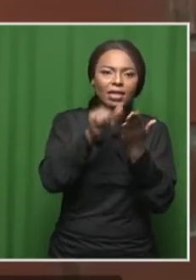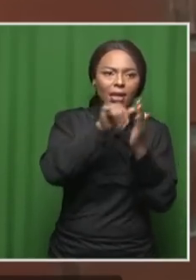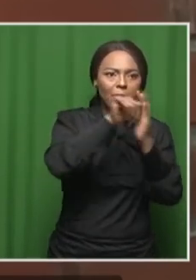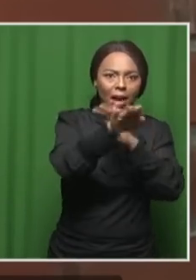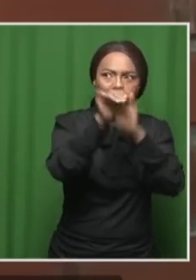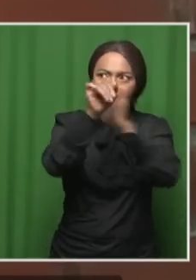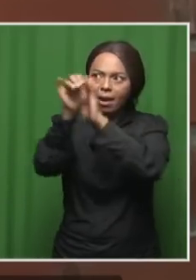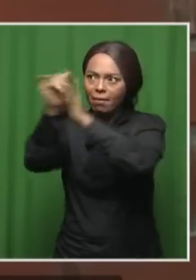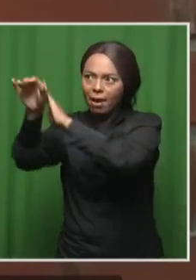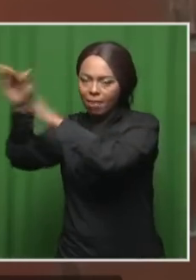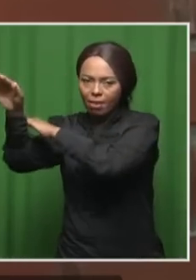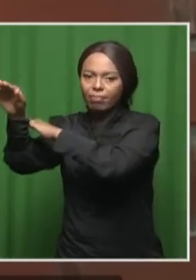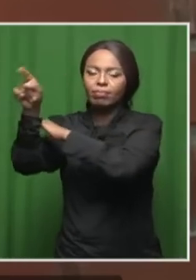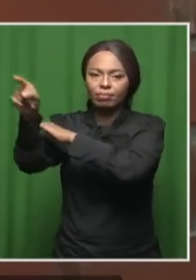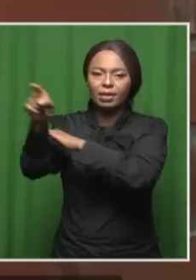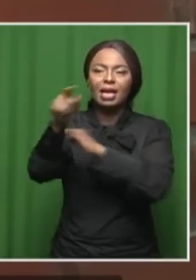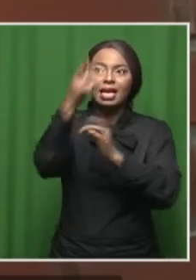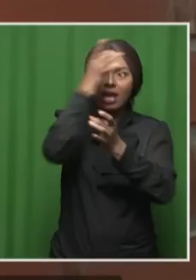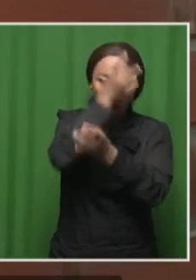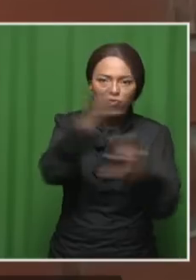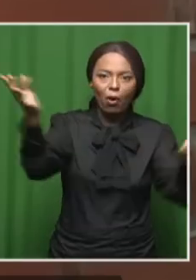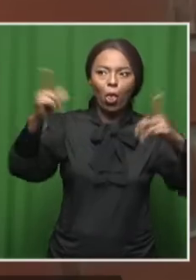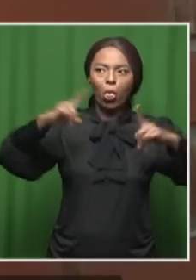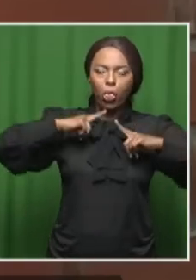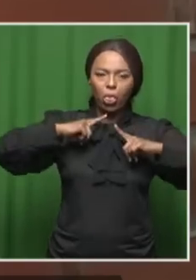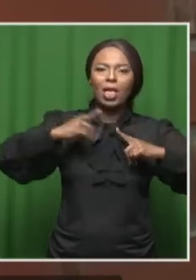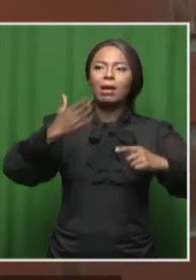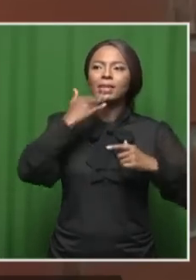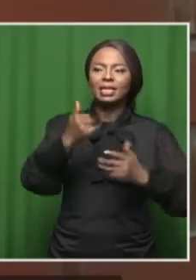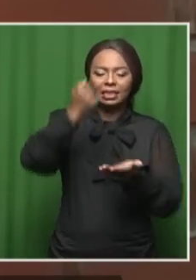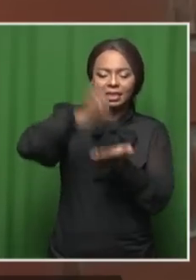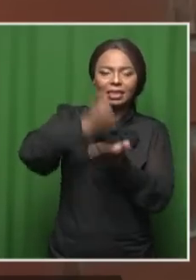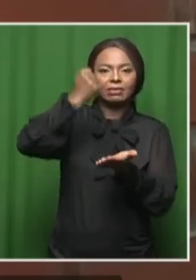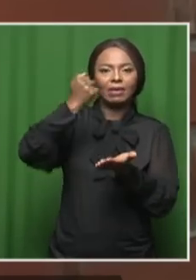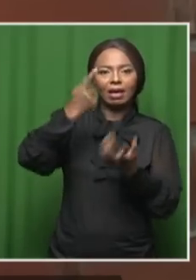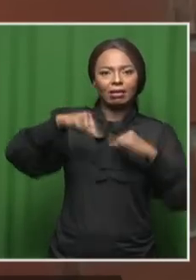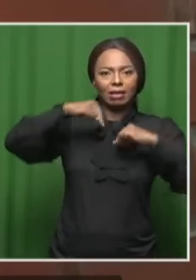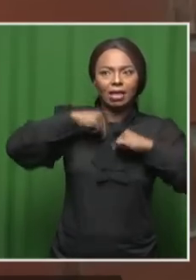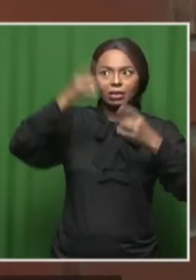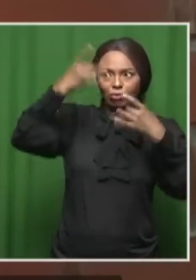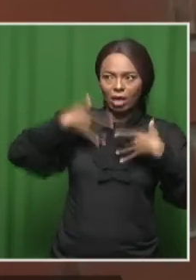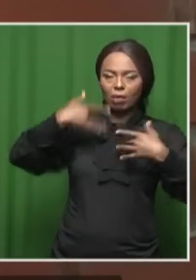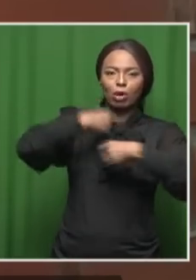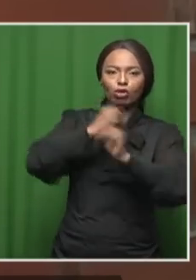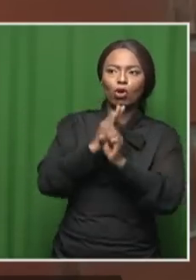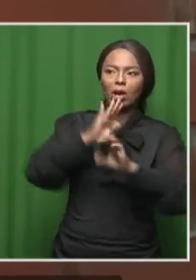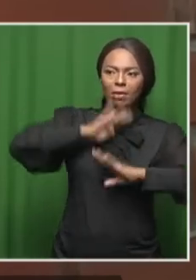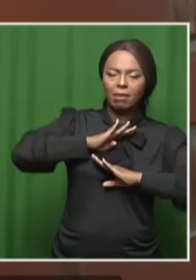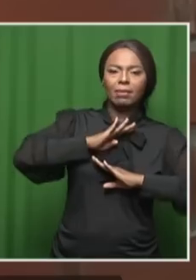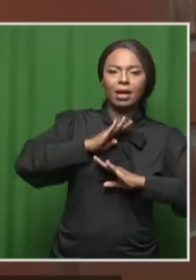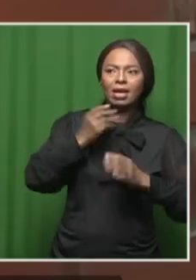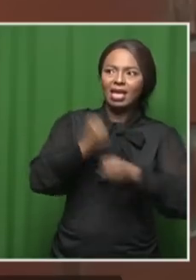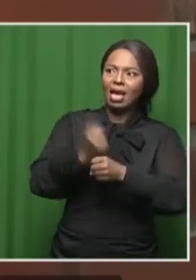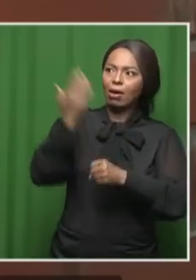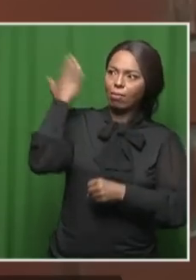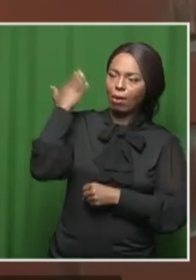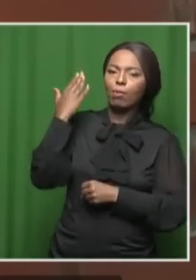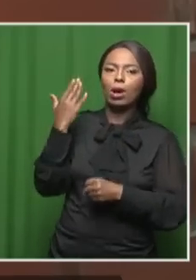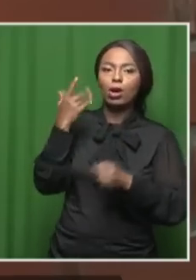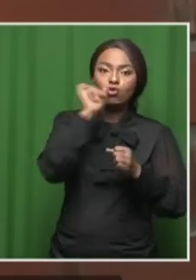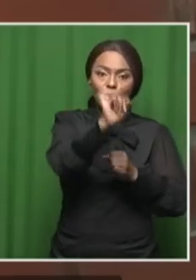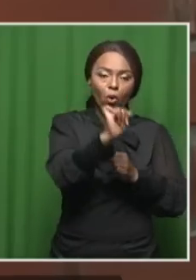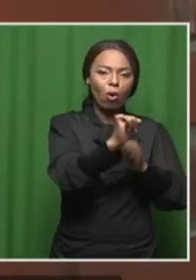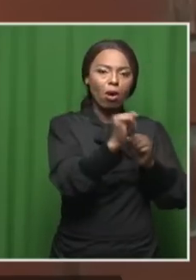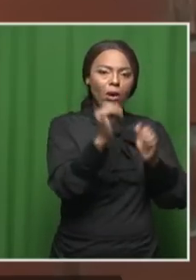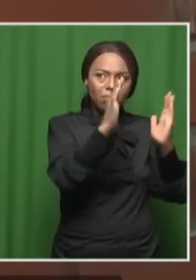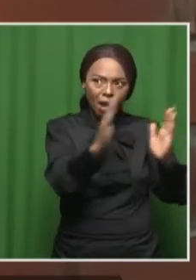speak right now, wherein we are saying to them, satisfy us that in the past year or so, your batches